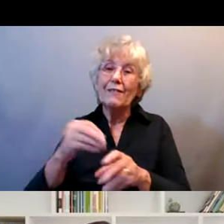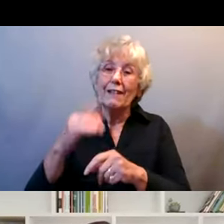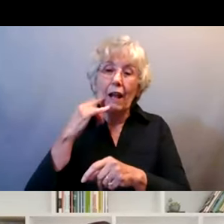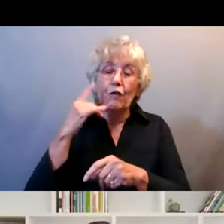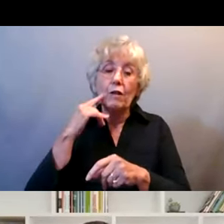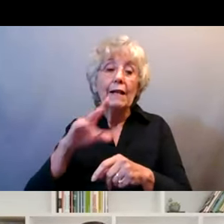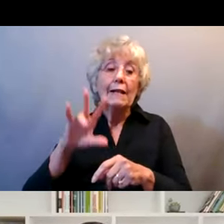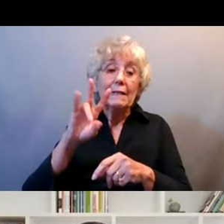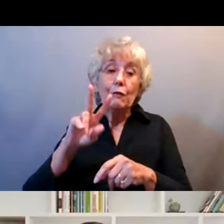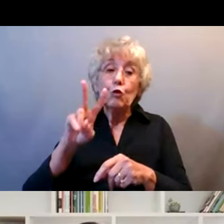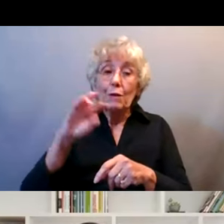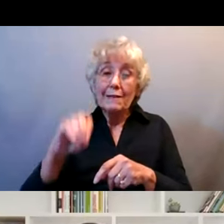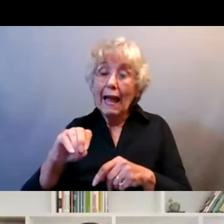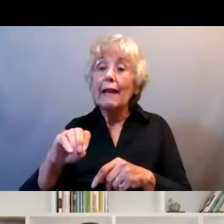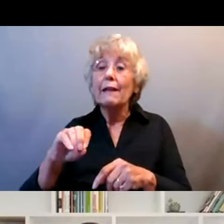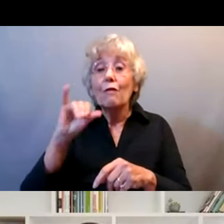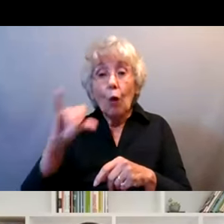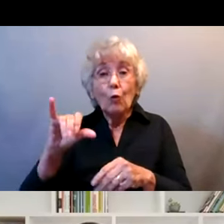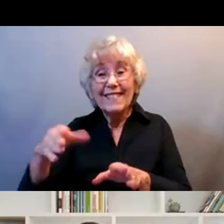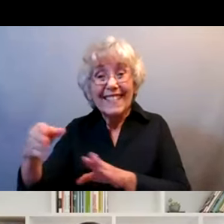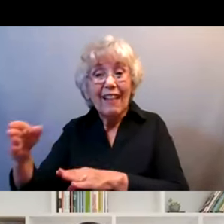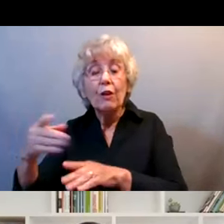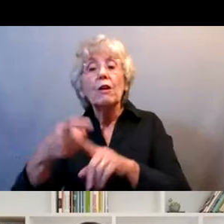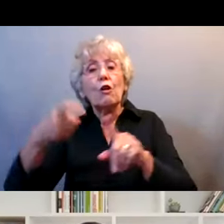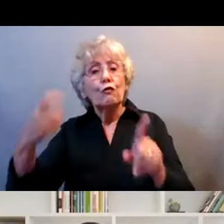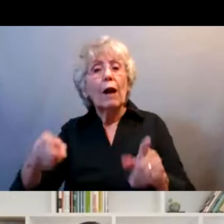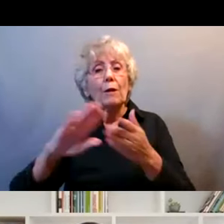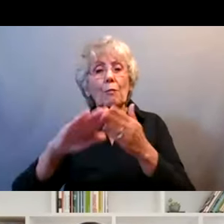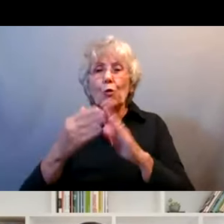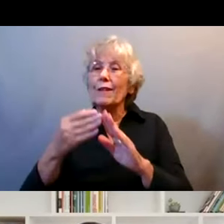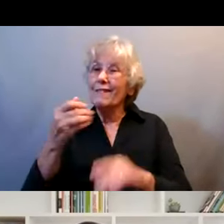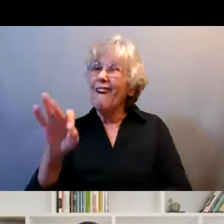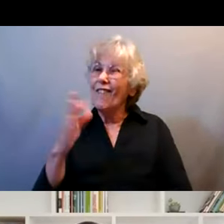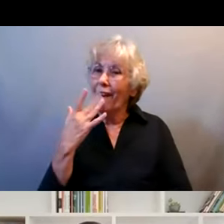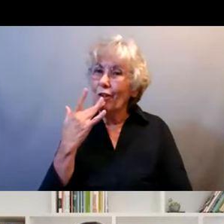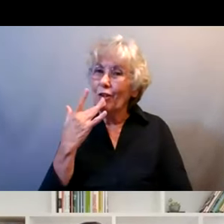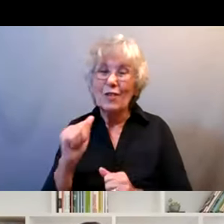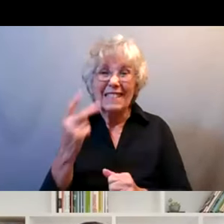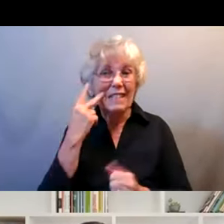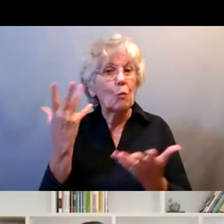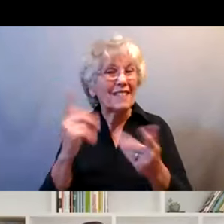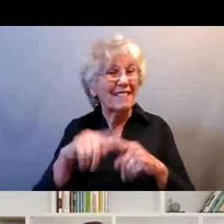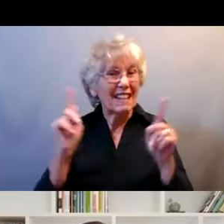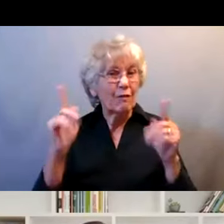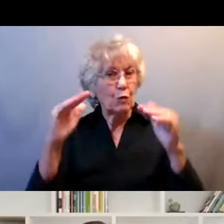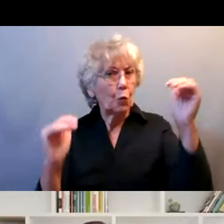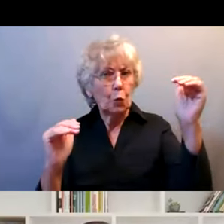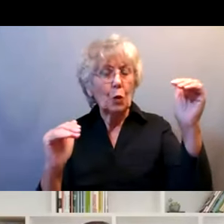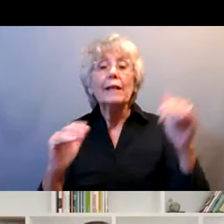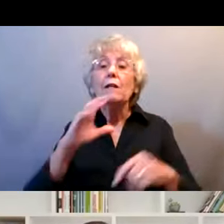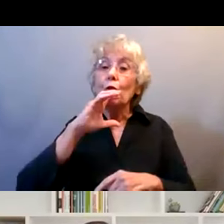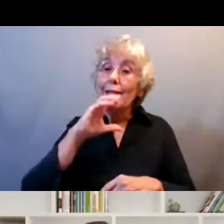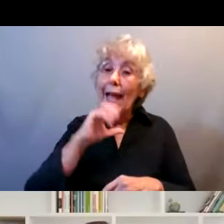all those deaths are from communities of color. So you can definitely see the disparities in that is its age and also minority groups as